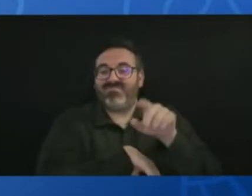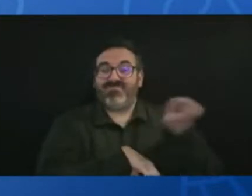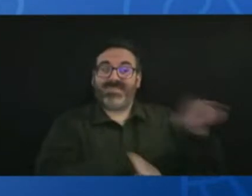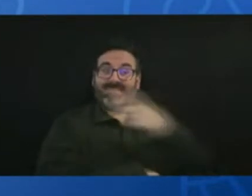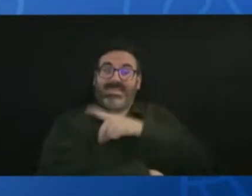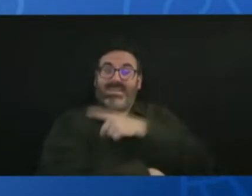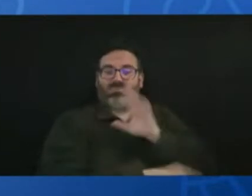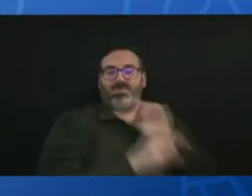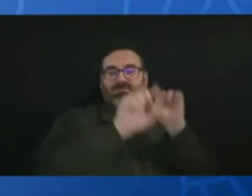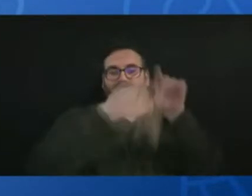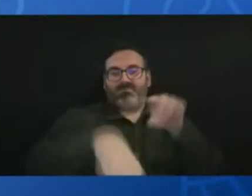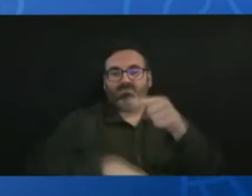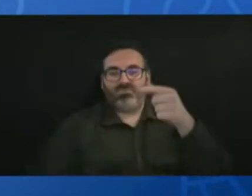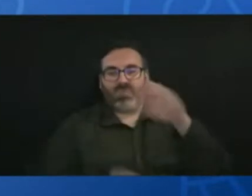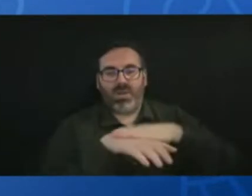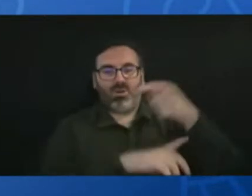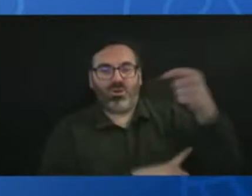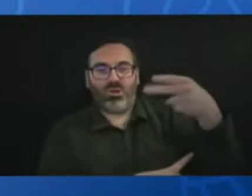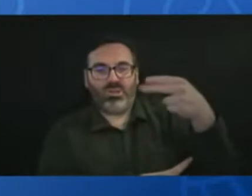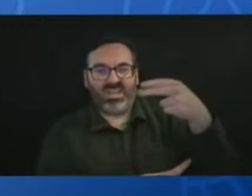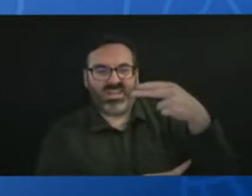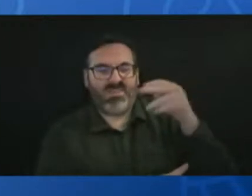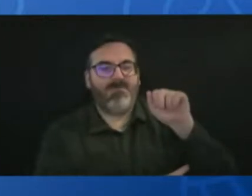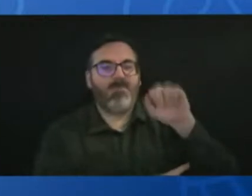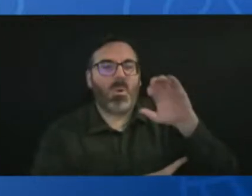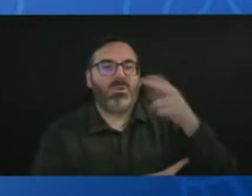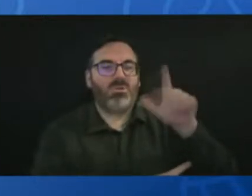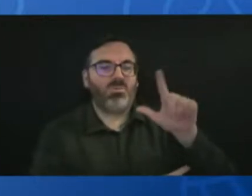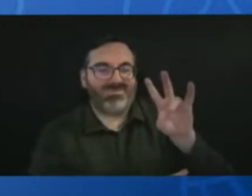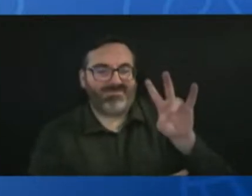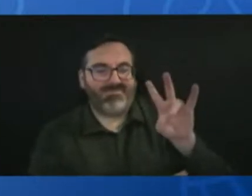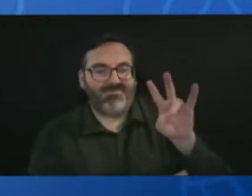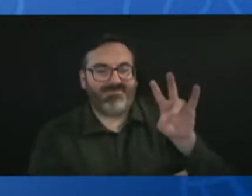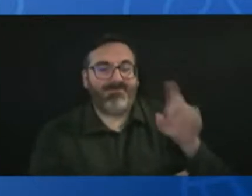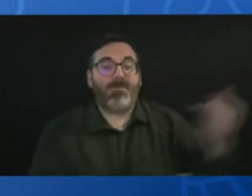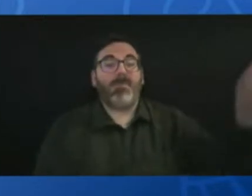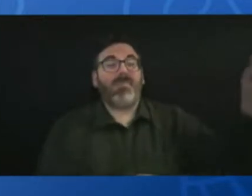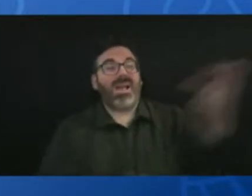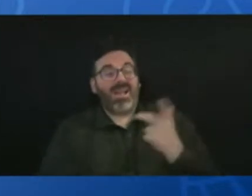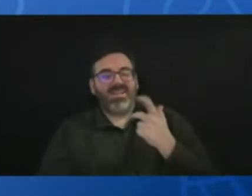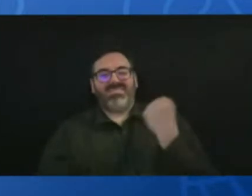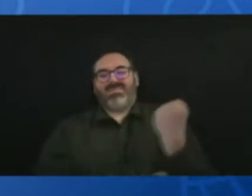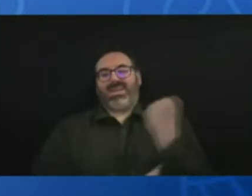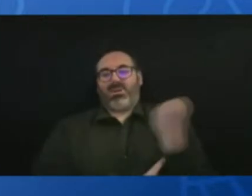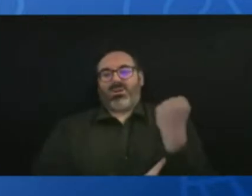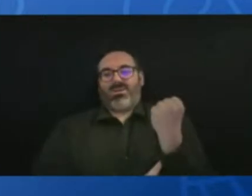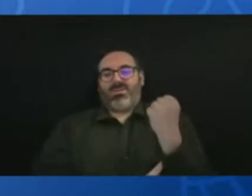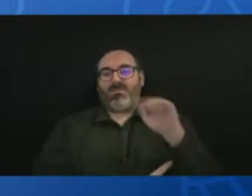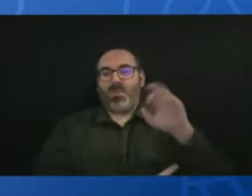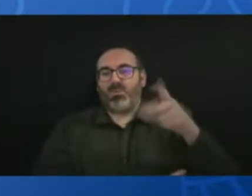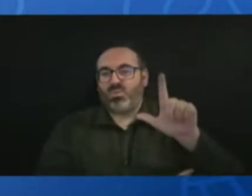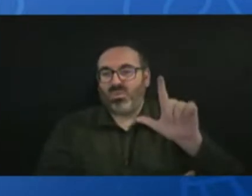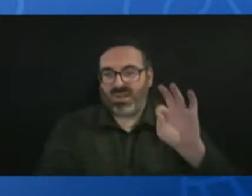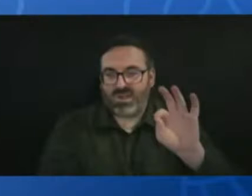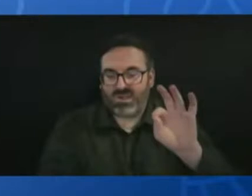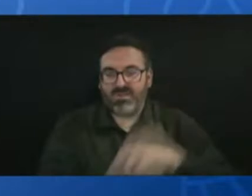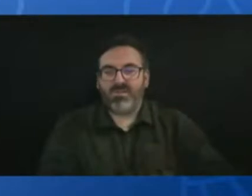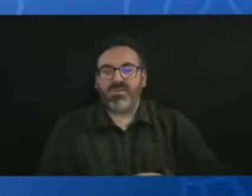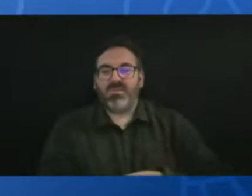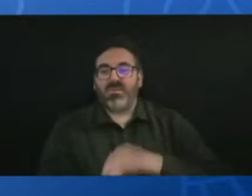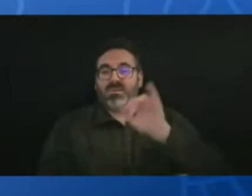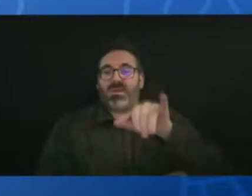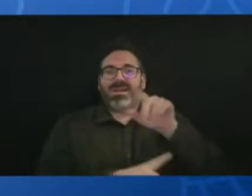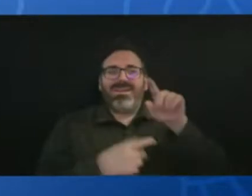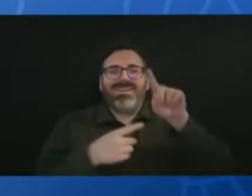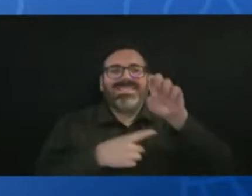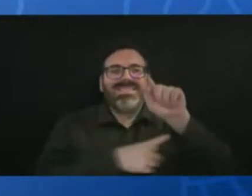it comes to, I think, the details, the relationship between those two countries in particular, I would refer you to the